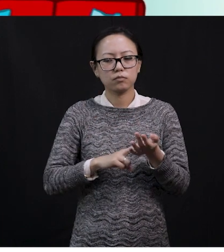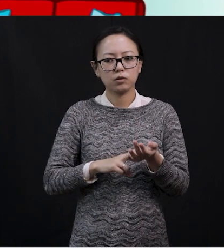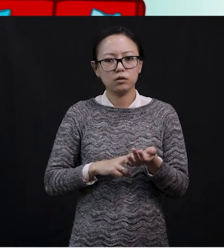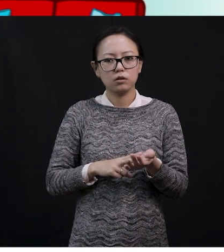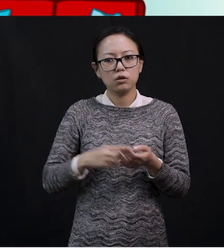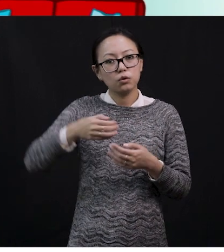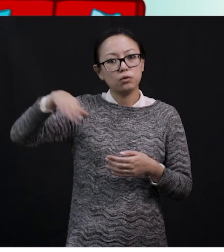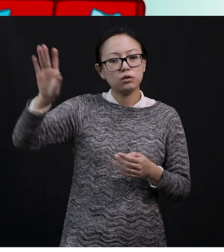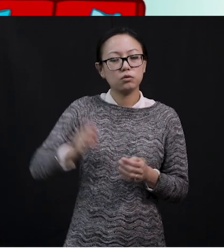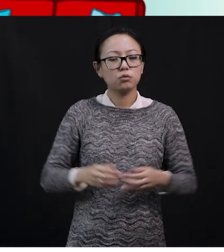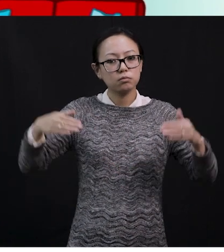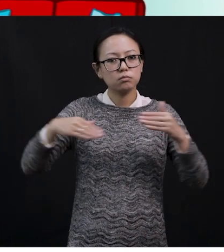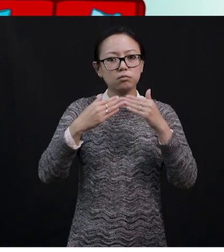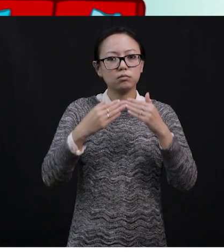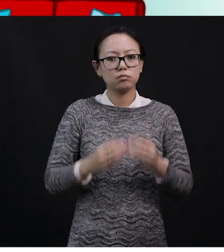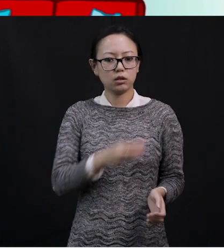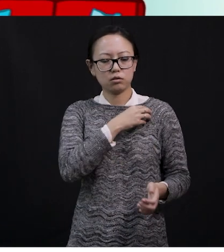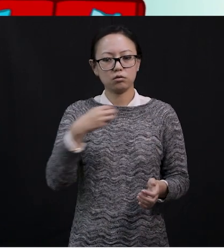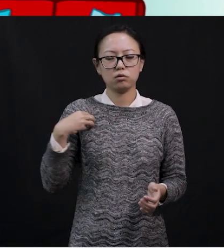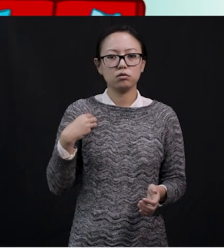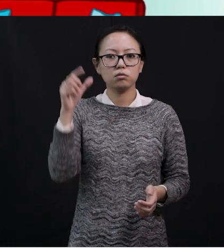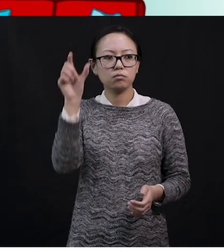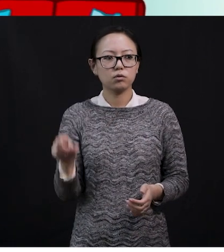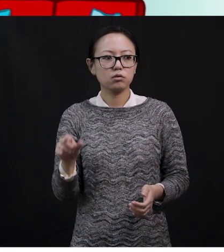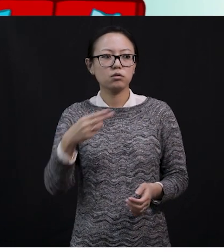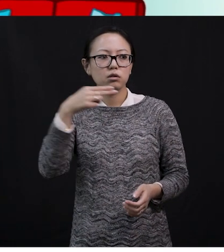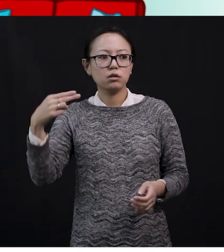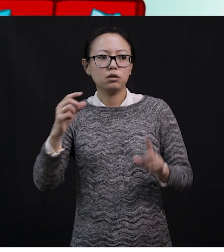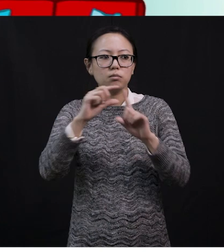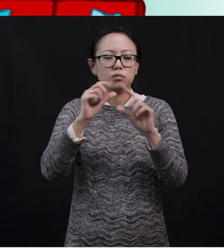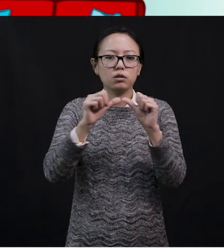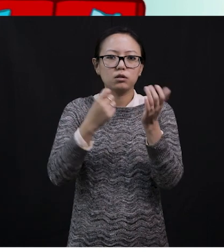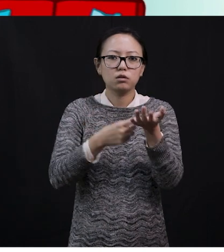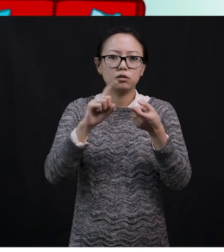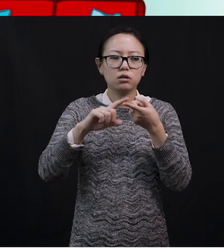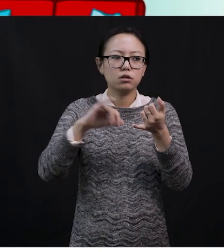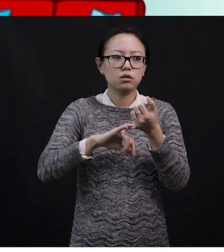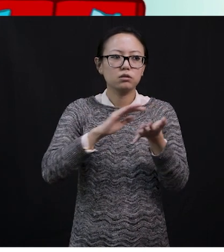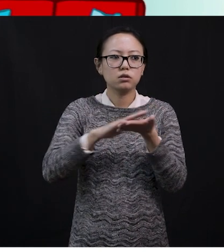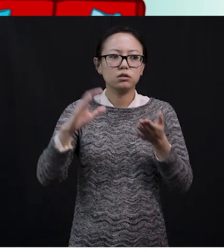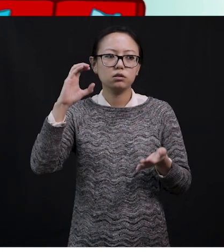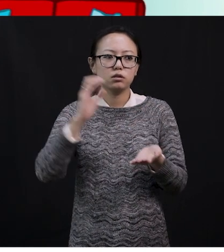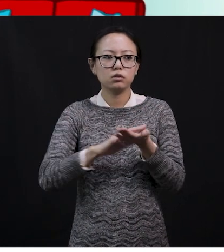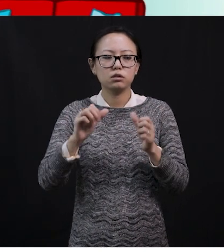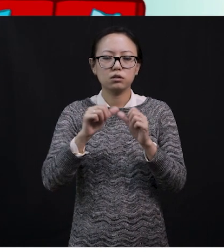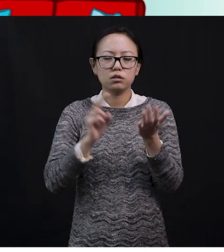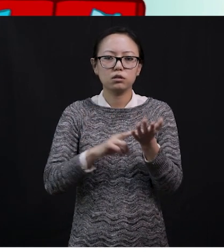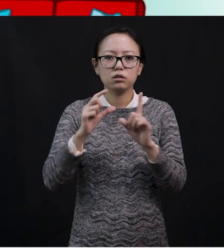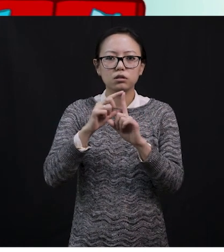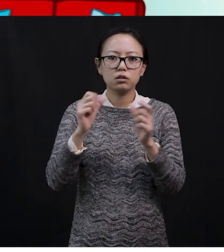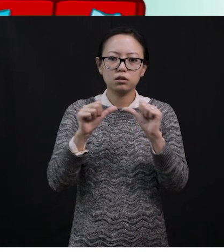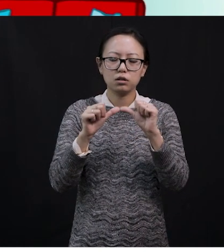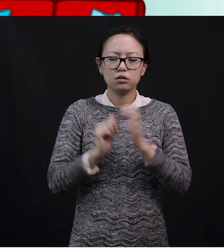about everything, the symptoms that he's having, that he's not able to remember a trip to Ranchi, that all his friends are telling him that he